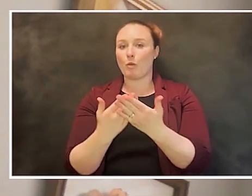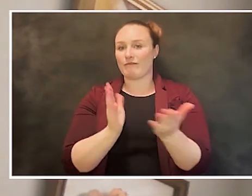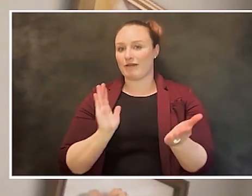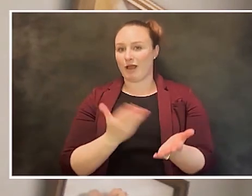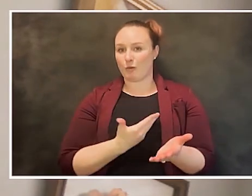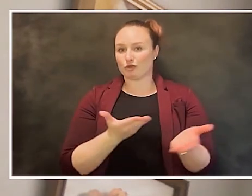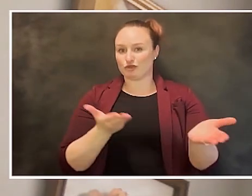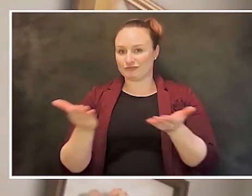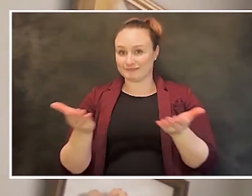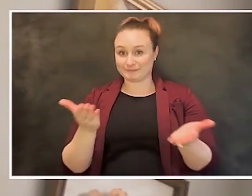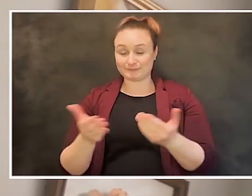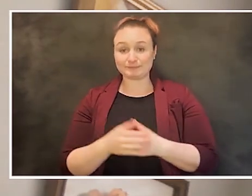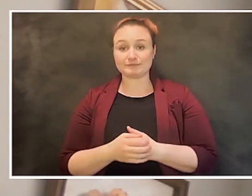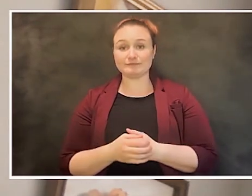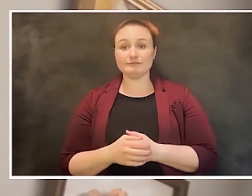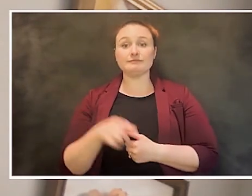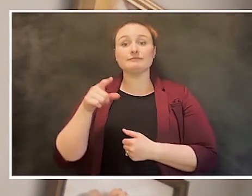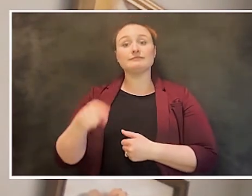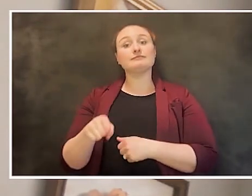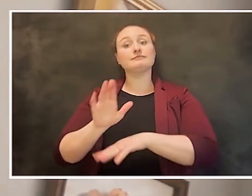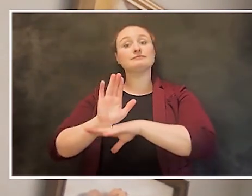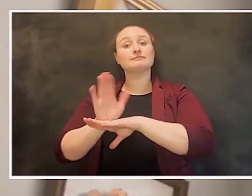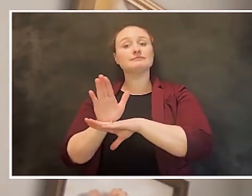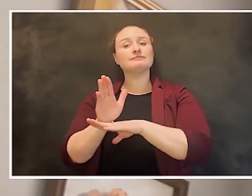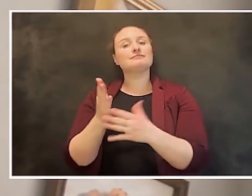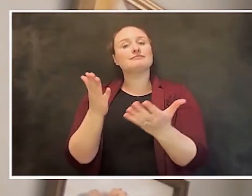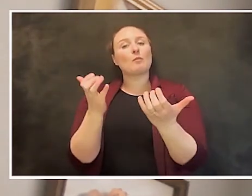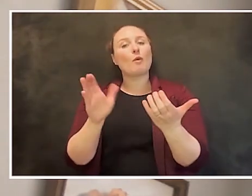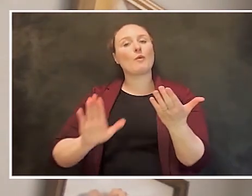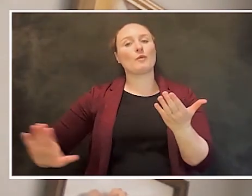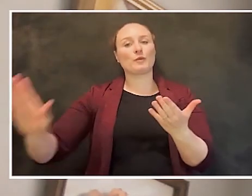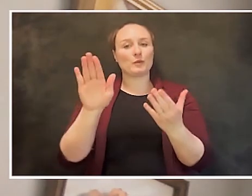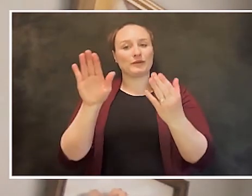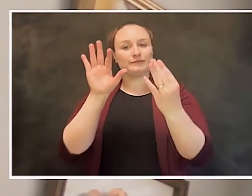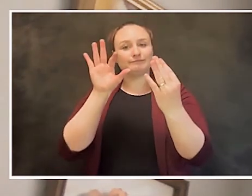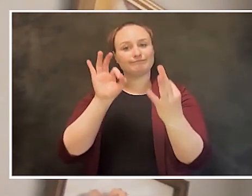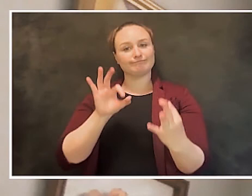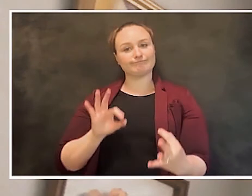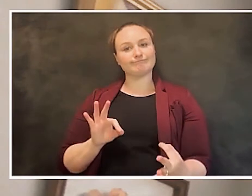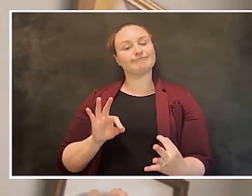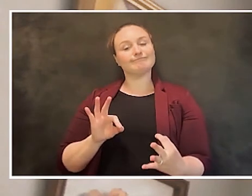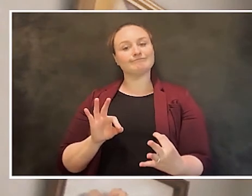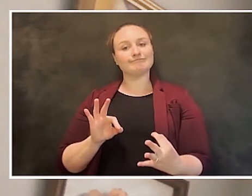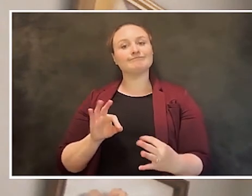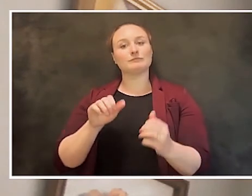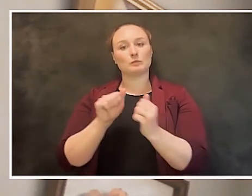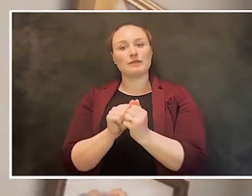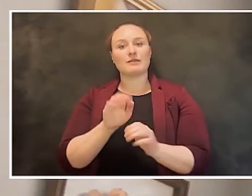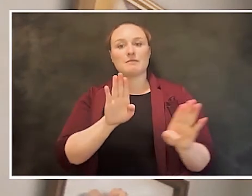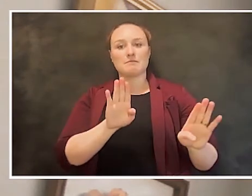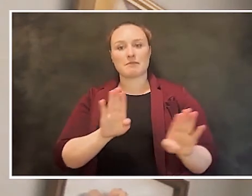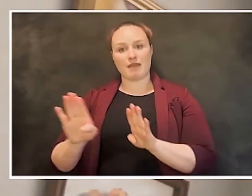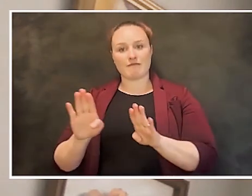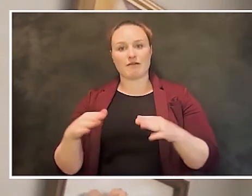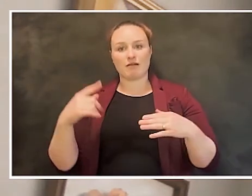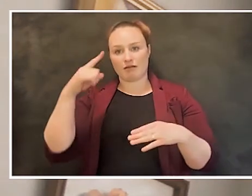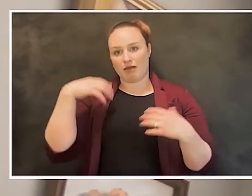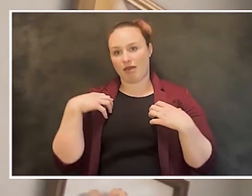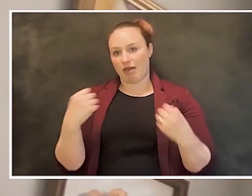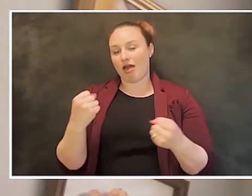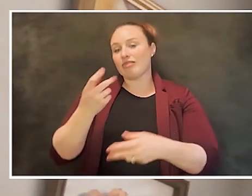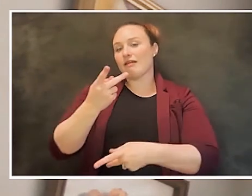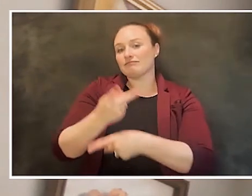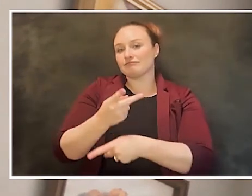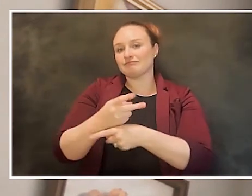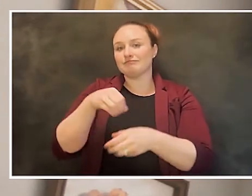This video is designed to seek your input as a stakeholder in behavioral health care in Riverside County. Every